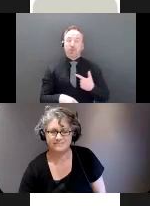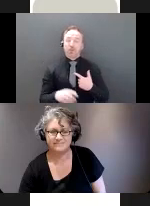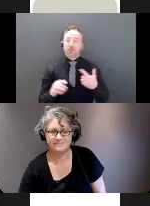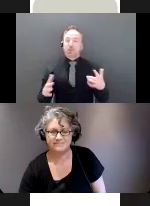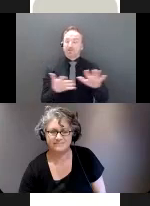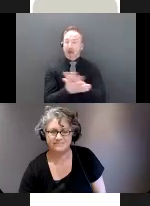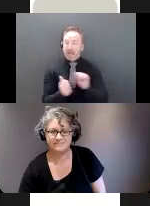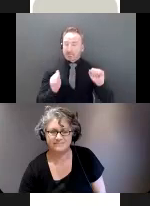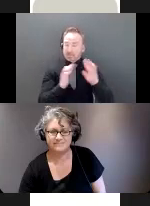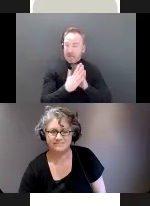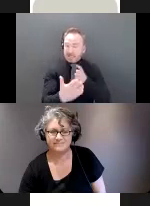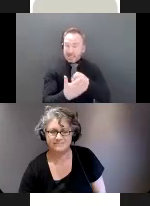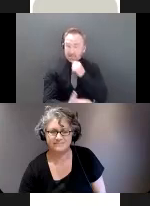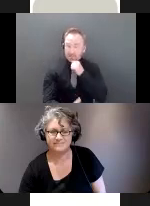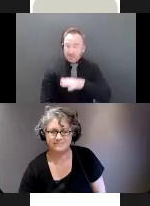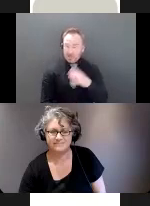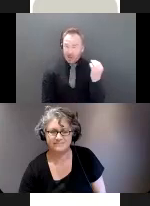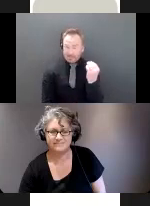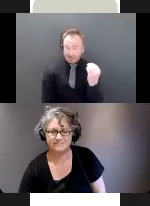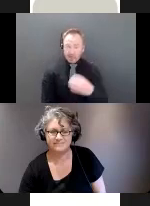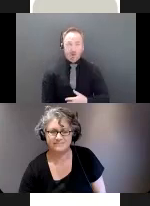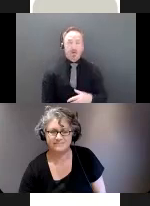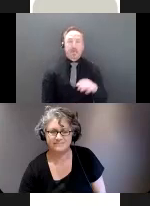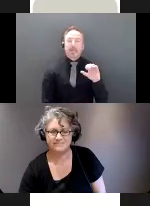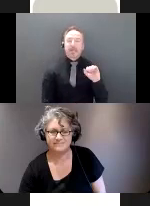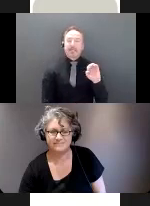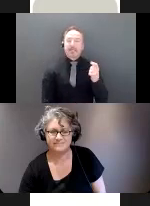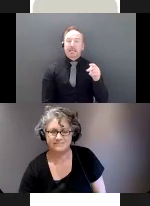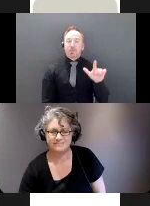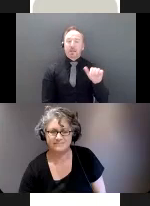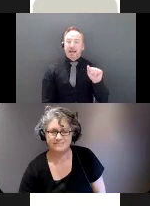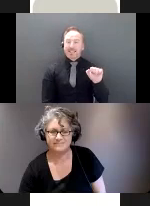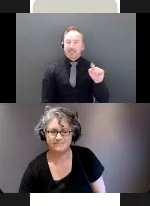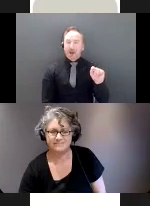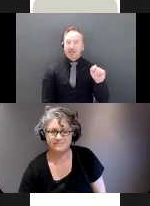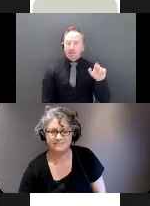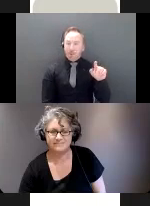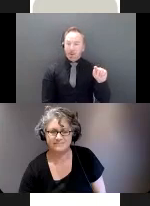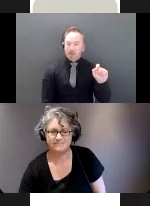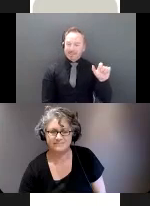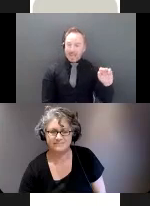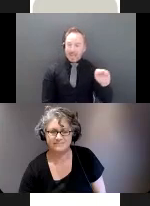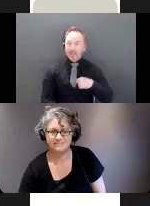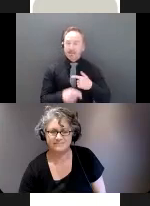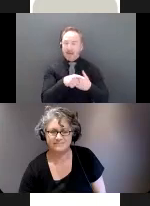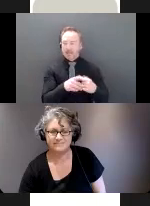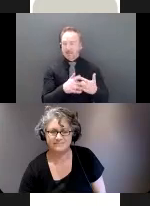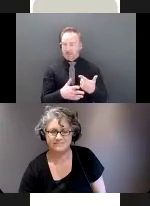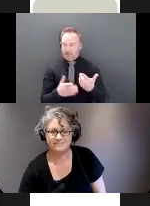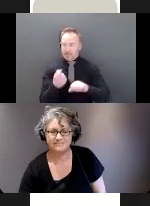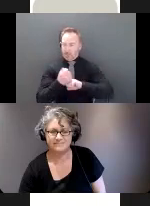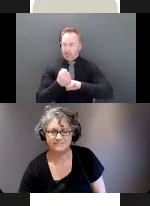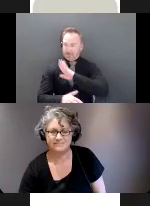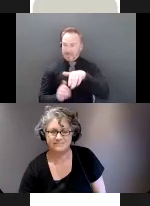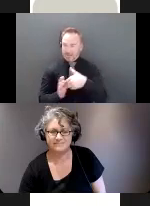in Ontario. If you go to sexual assault support, you can find a sexual assault center in Ontario. And if you go